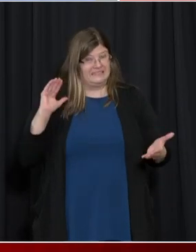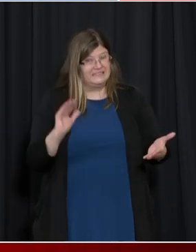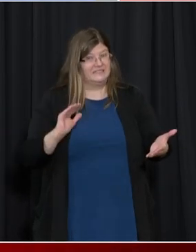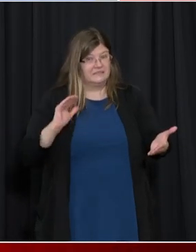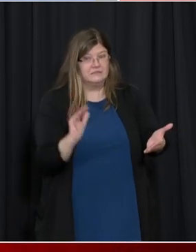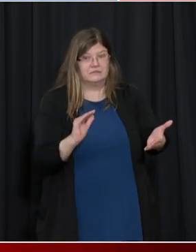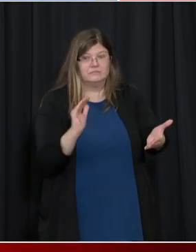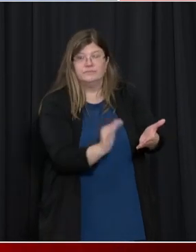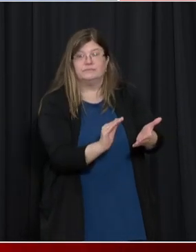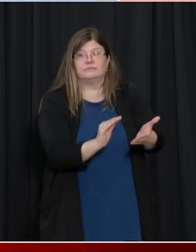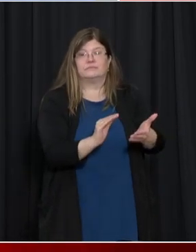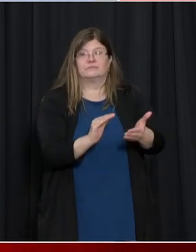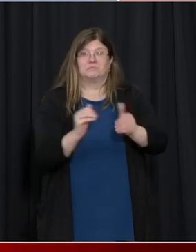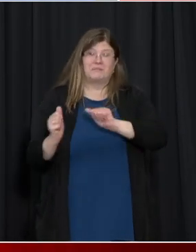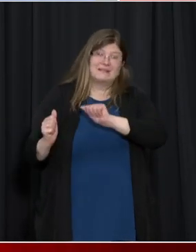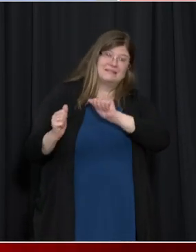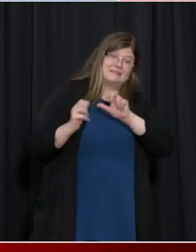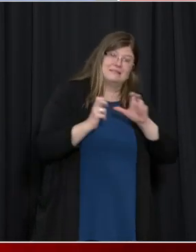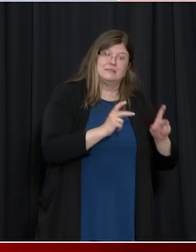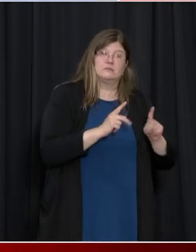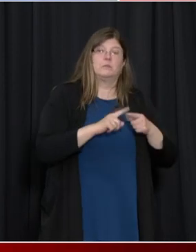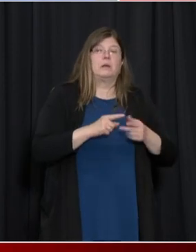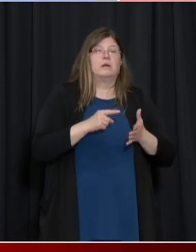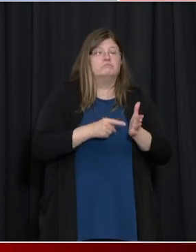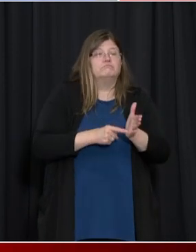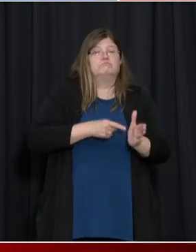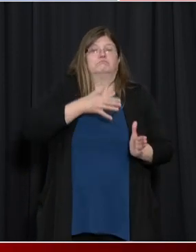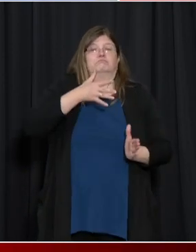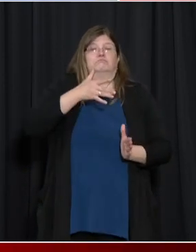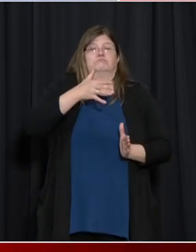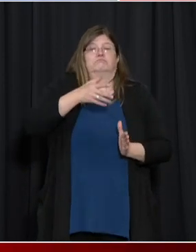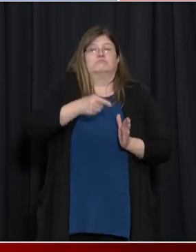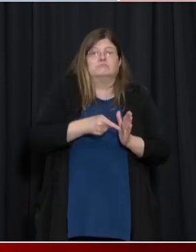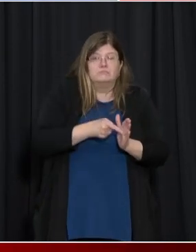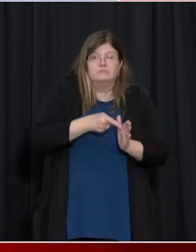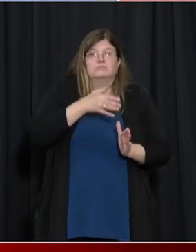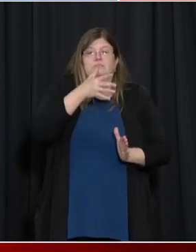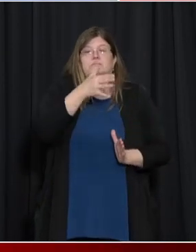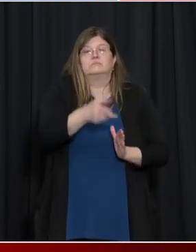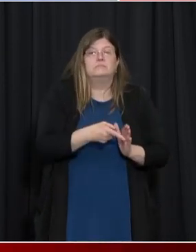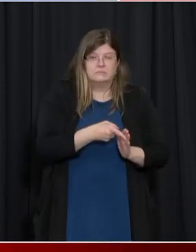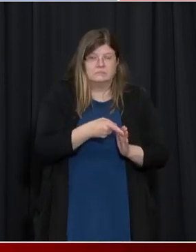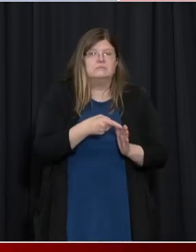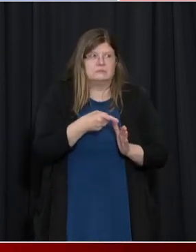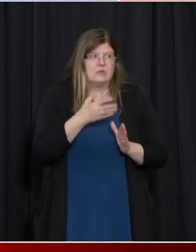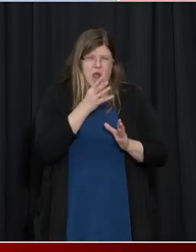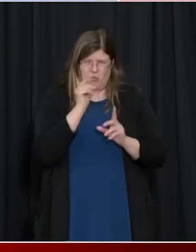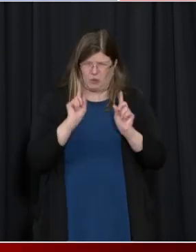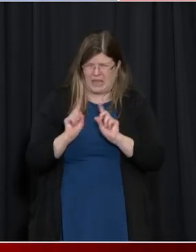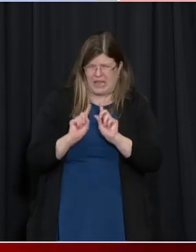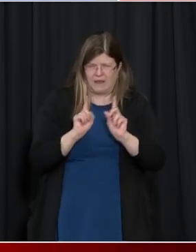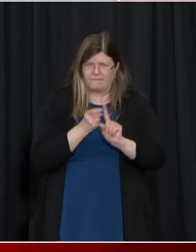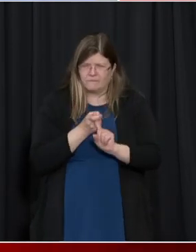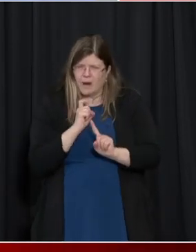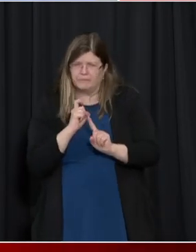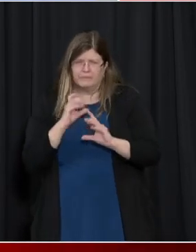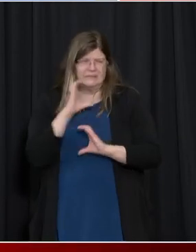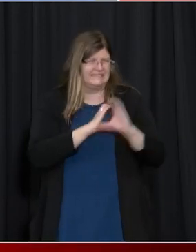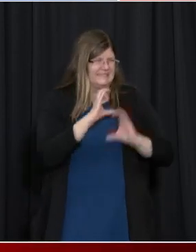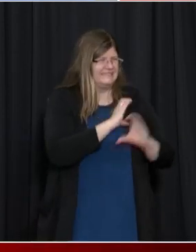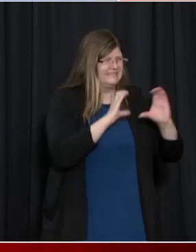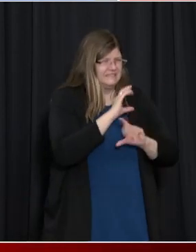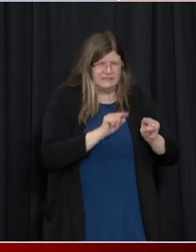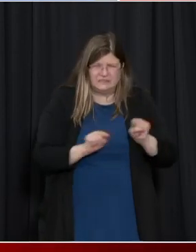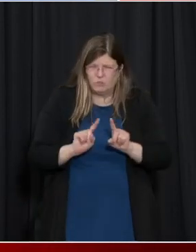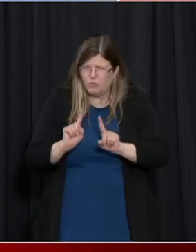environment where the cases are sporadic and we know how people's risk is for being exposed. The other thing that we'll have to look